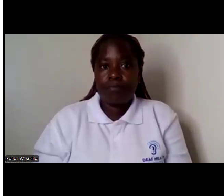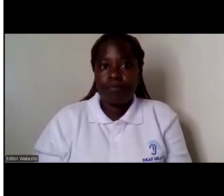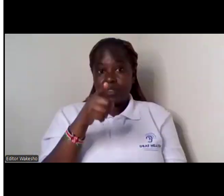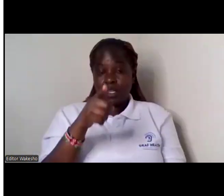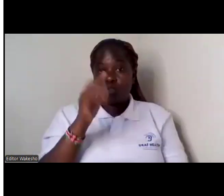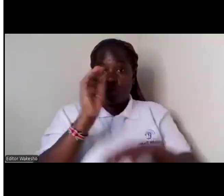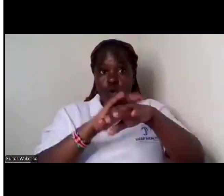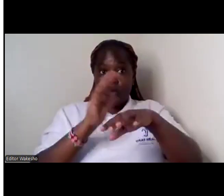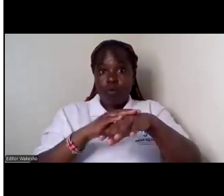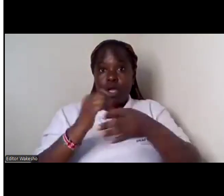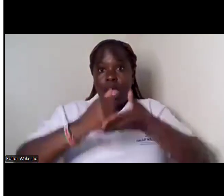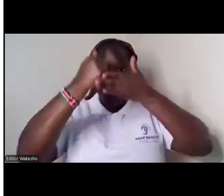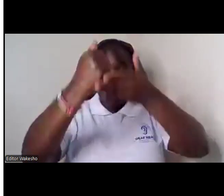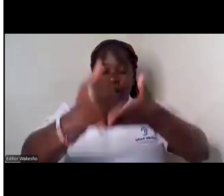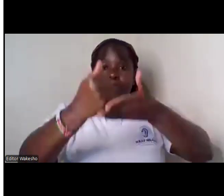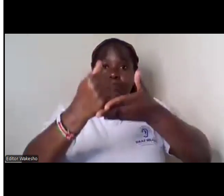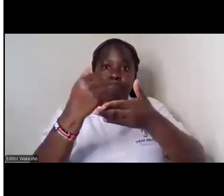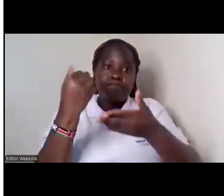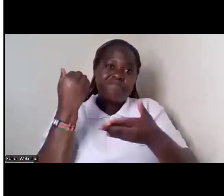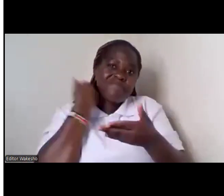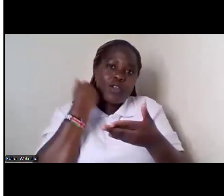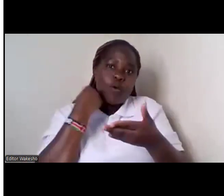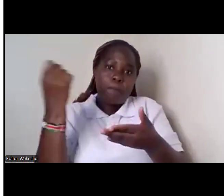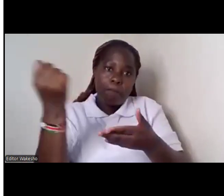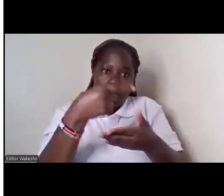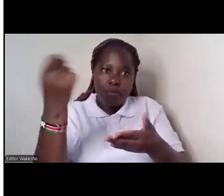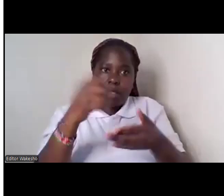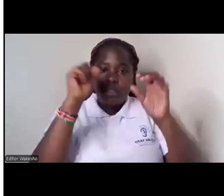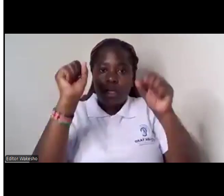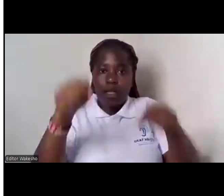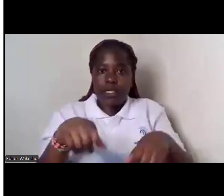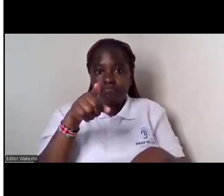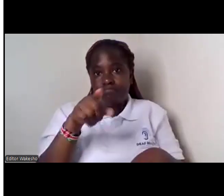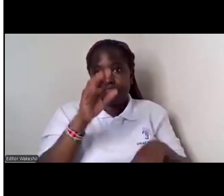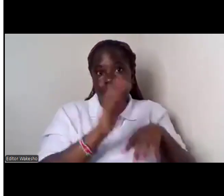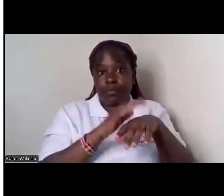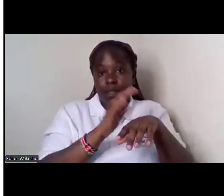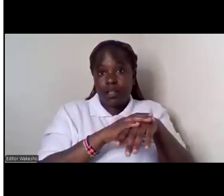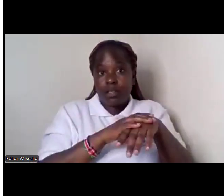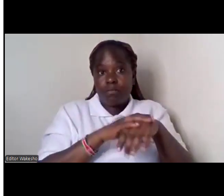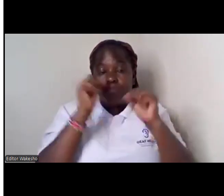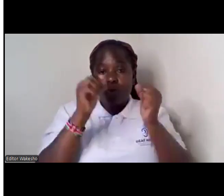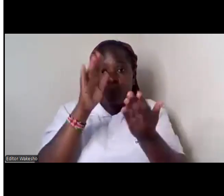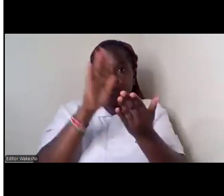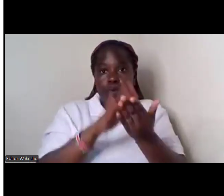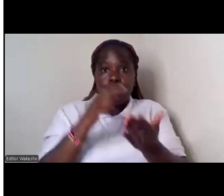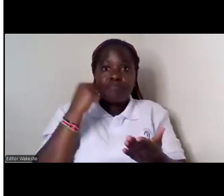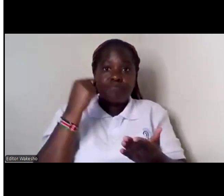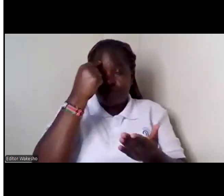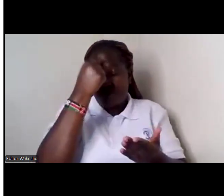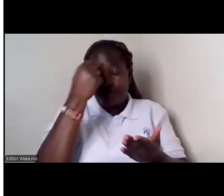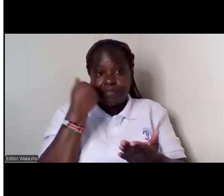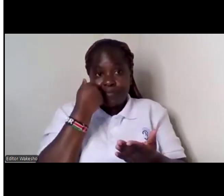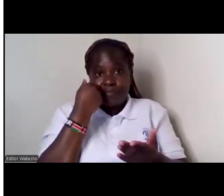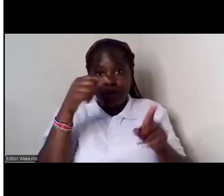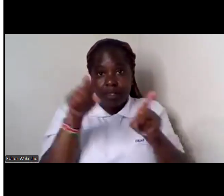So it is good for making your periods regular so that they can come every month. They are good for reducing acne, and they are good